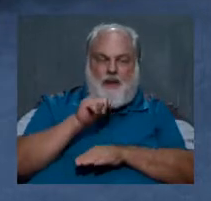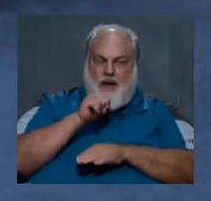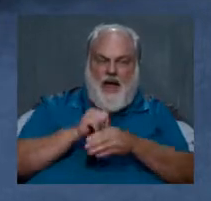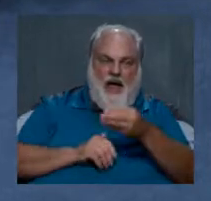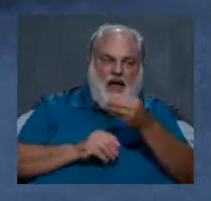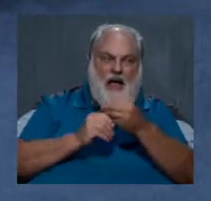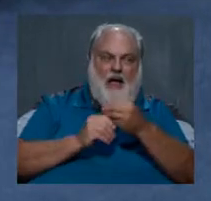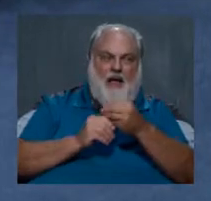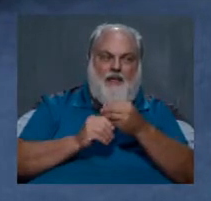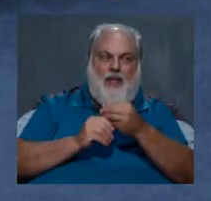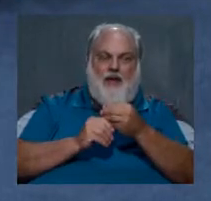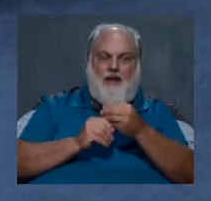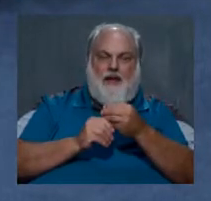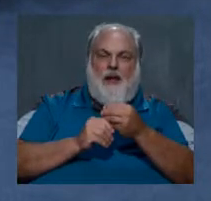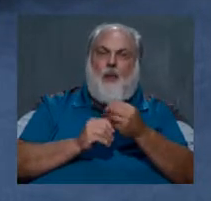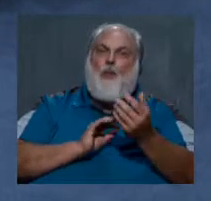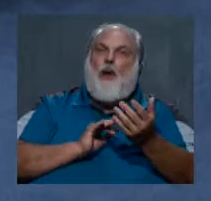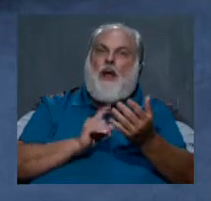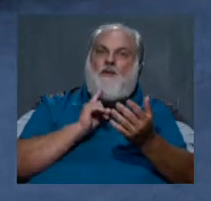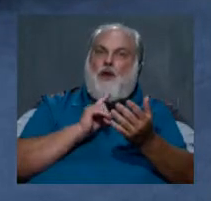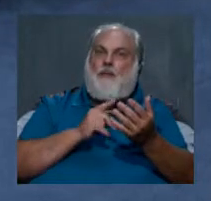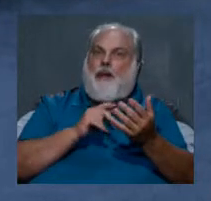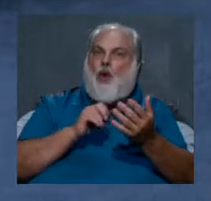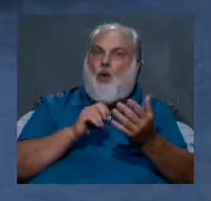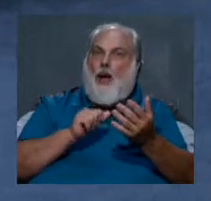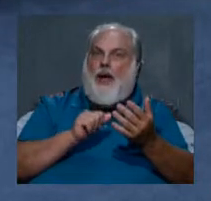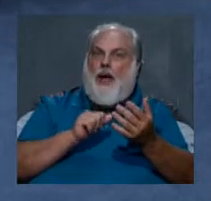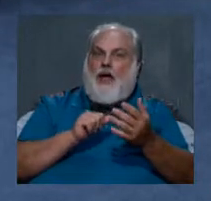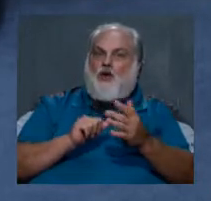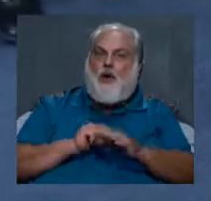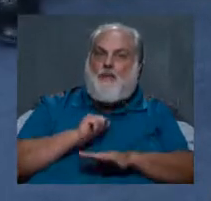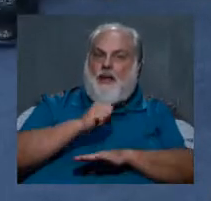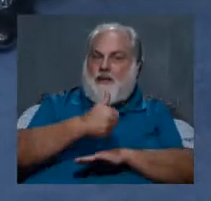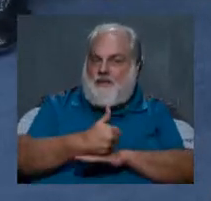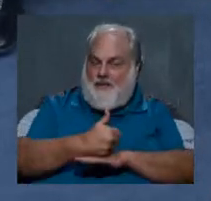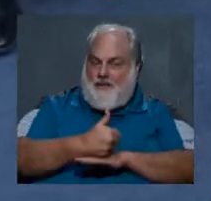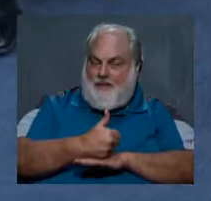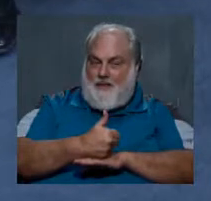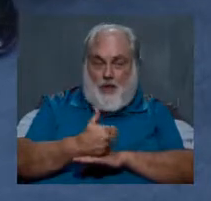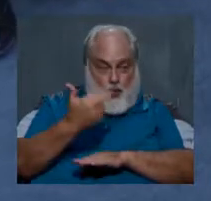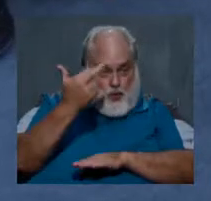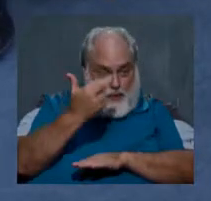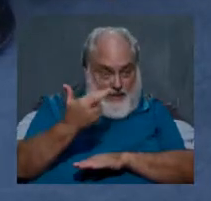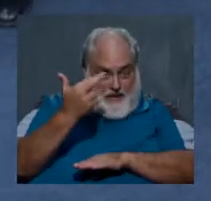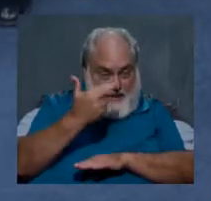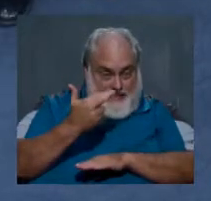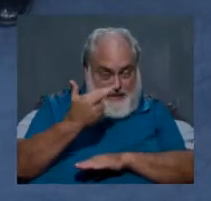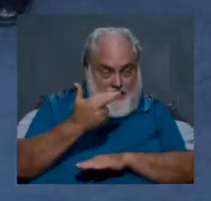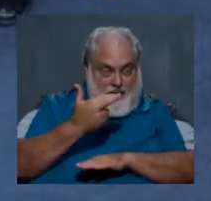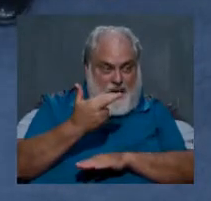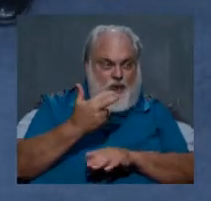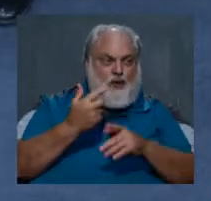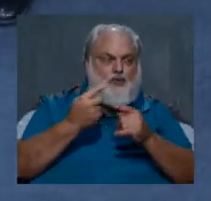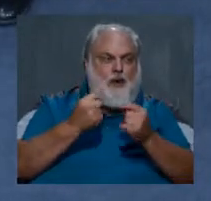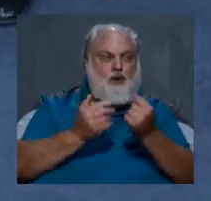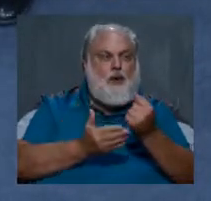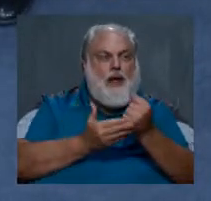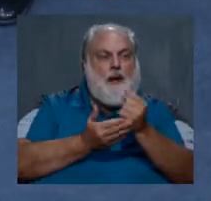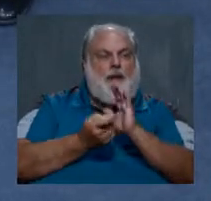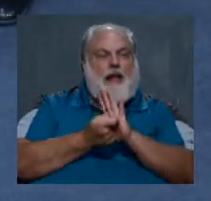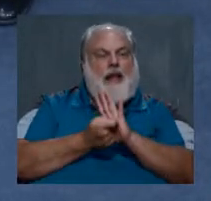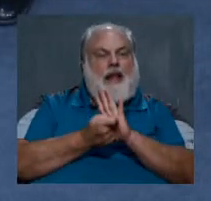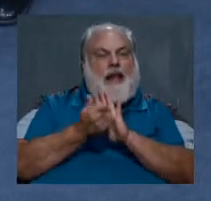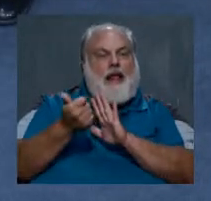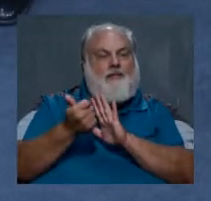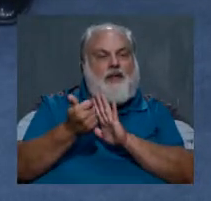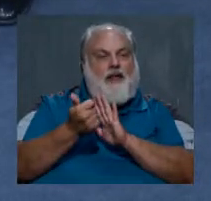additional cost or waiting on a POA to come into effect. And the reason we're asking for that is we're trying to help alleviate some